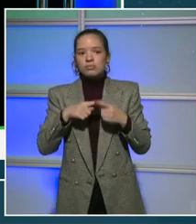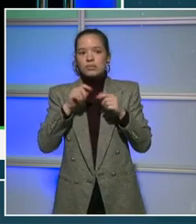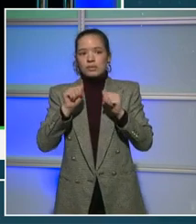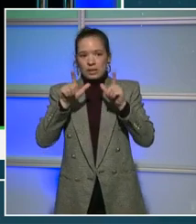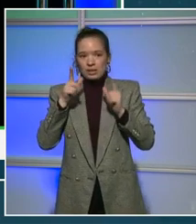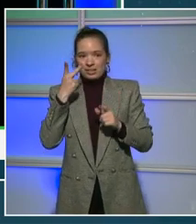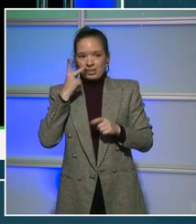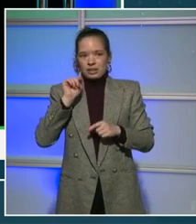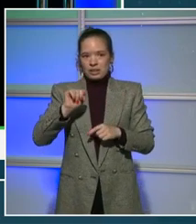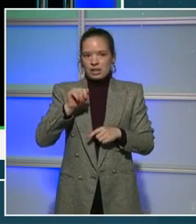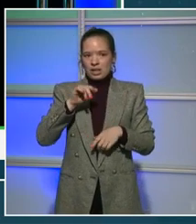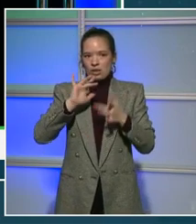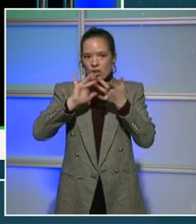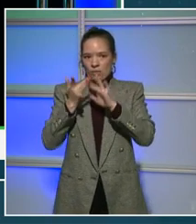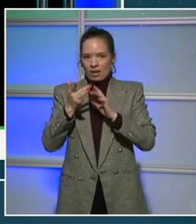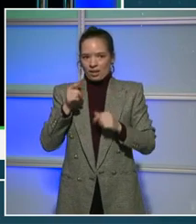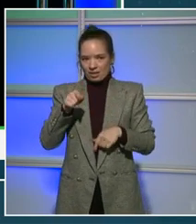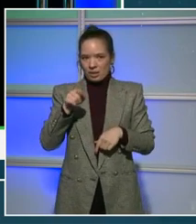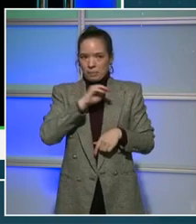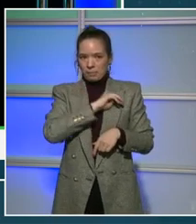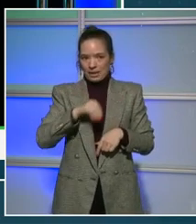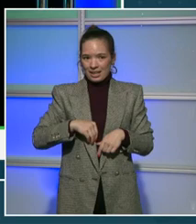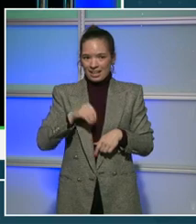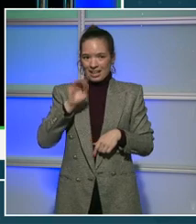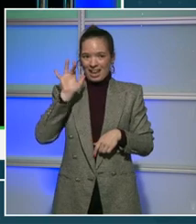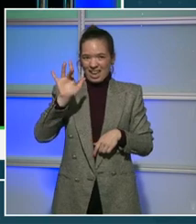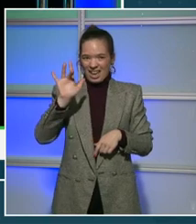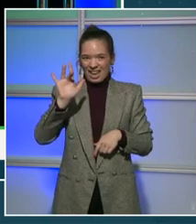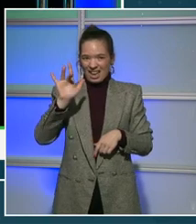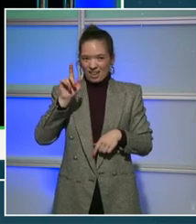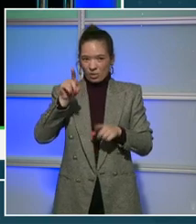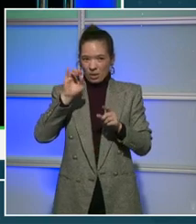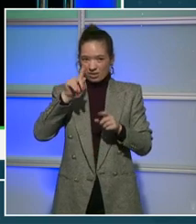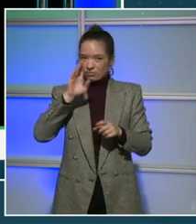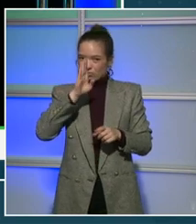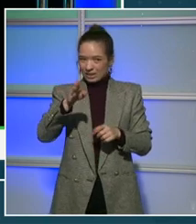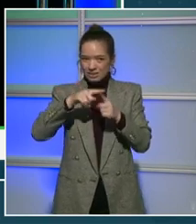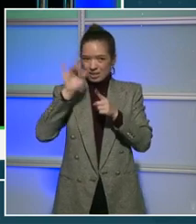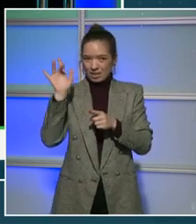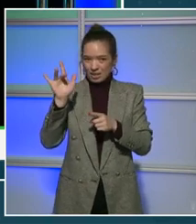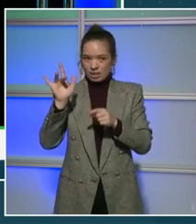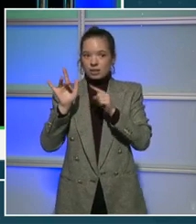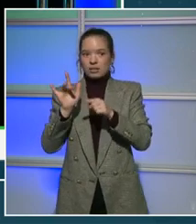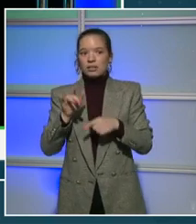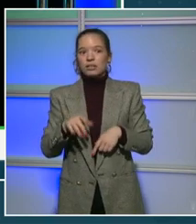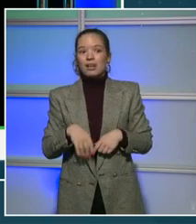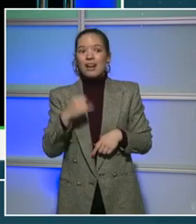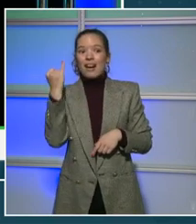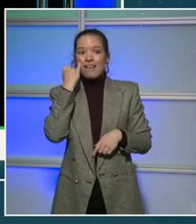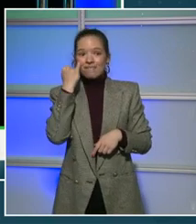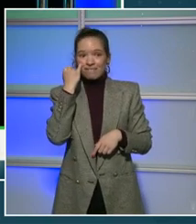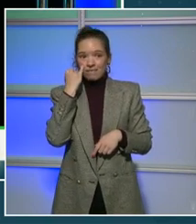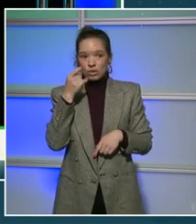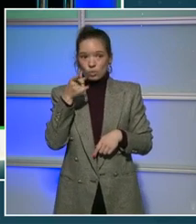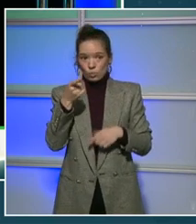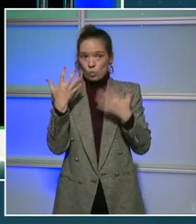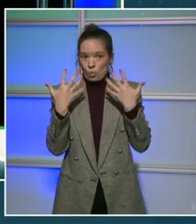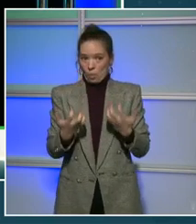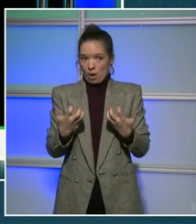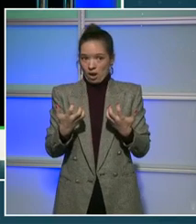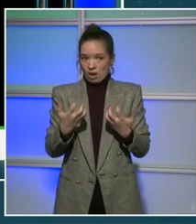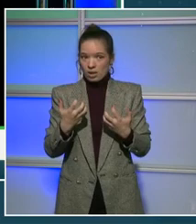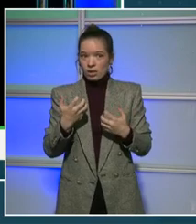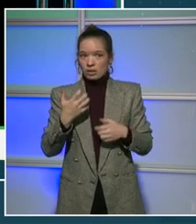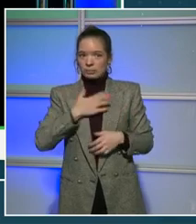into our queue. When we call on you to ask your question, we just make sure you lower your stream so that we're able to hear you and don't get interference because we want to make sure that the mayor can hear you